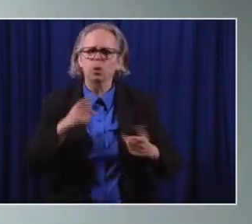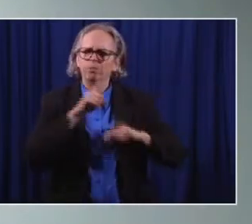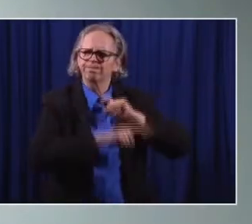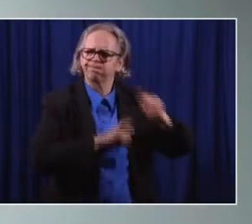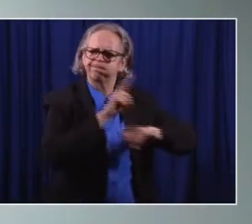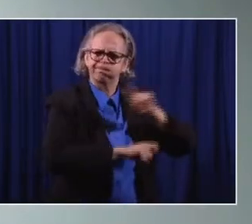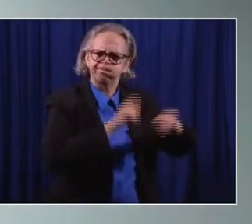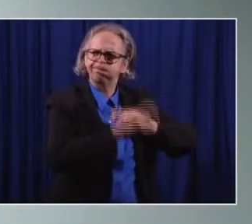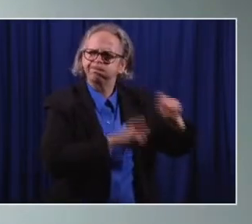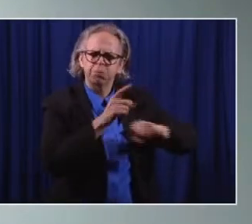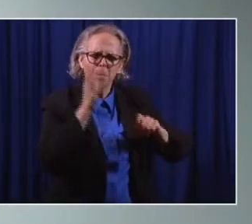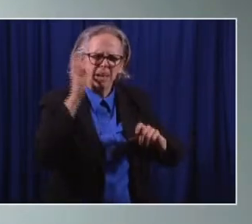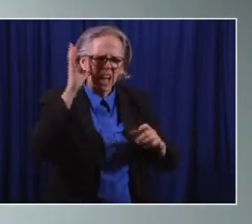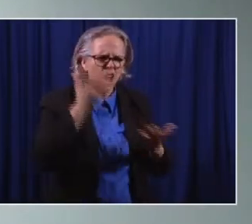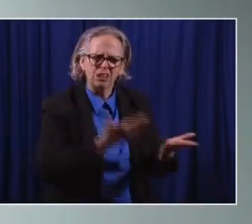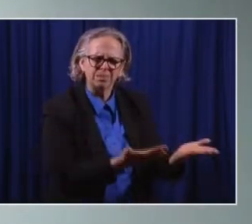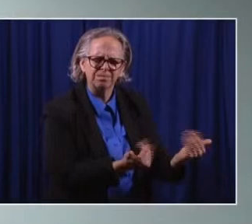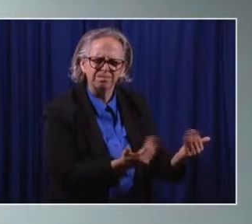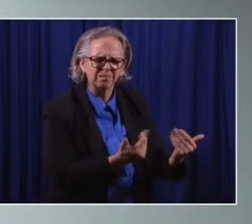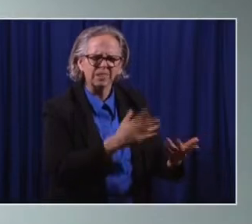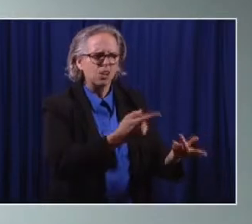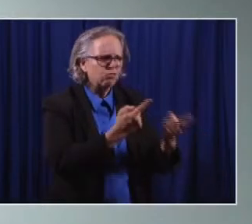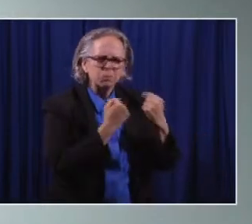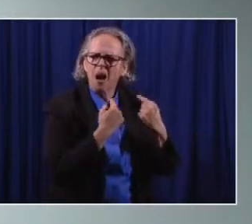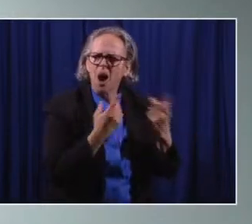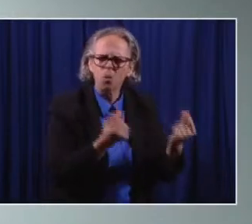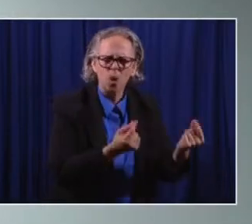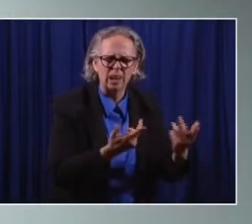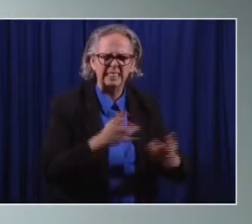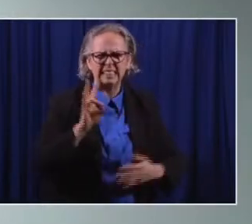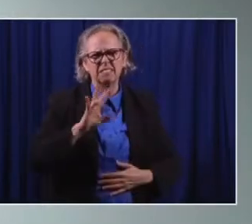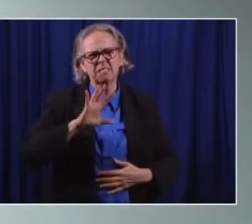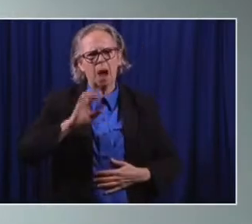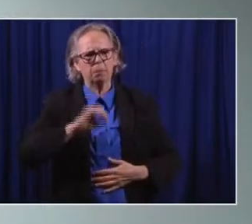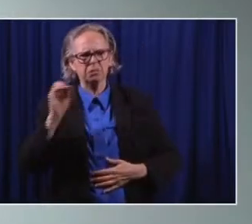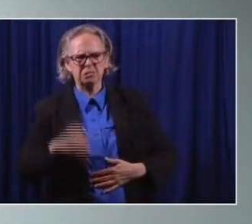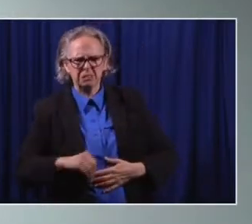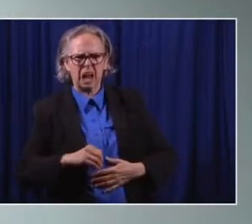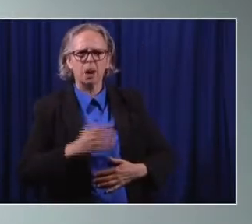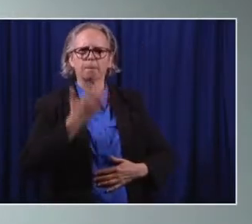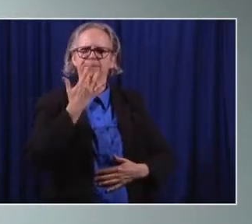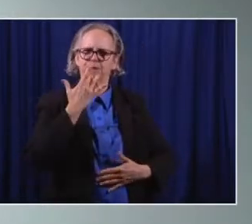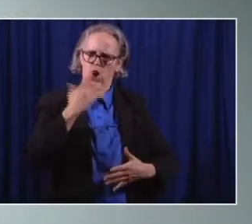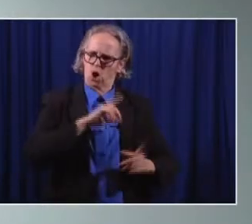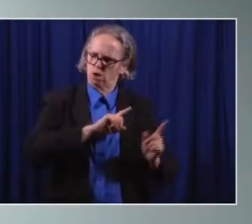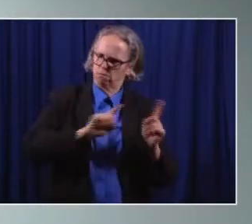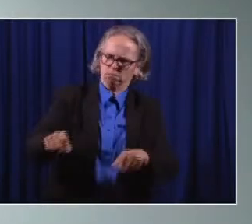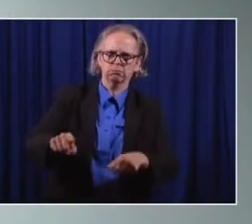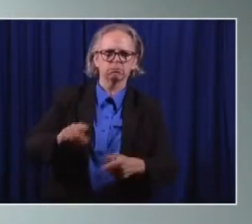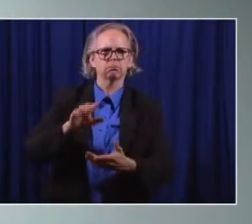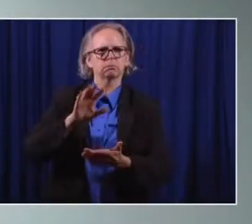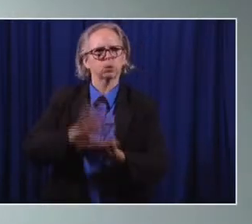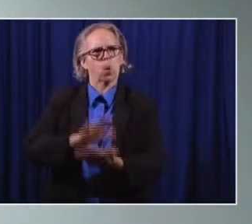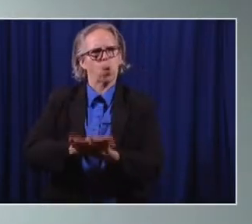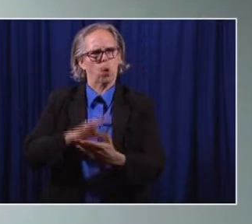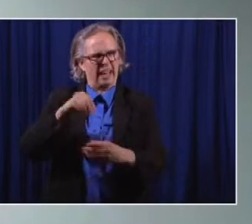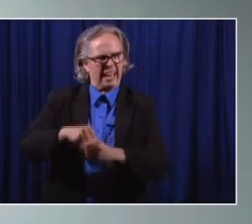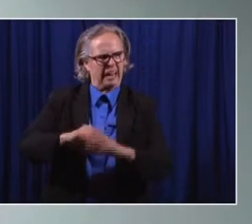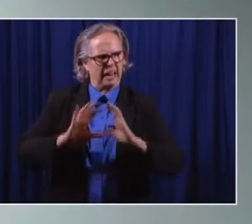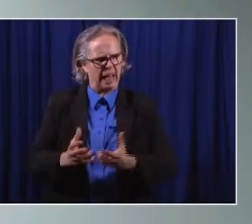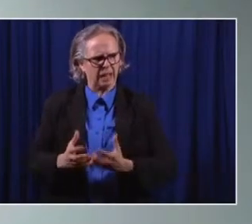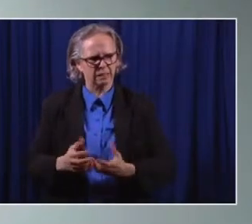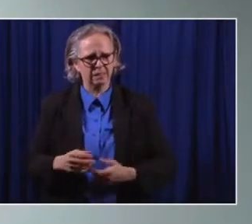our students to come back into school. And we heard from parents that felt that they didn't